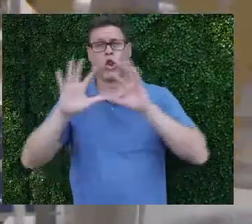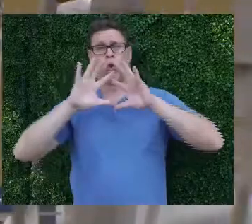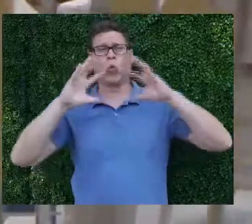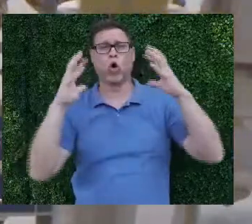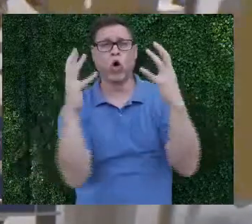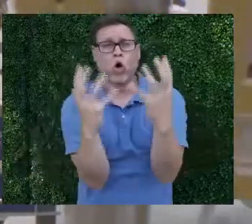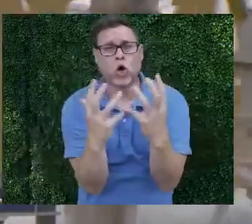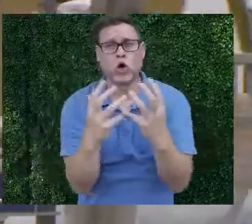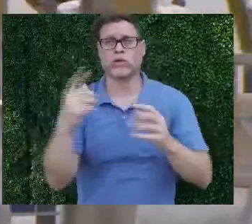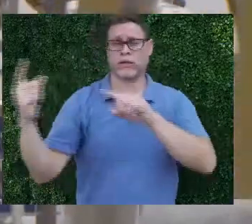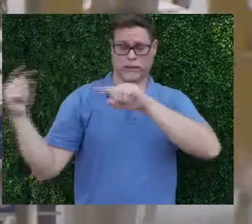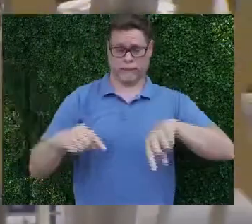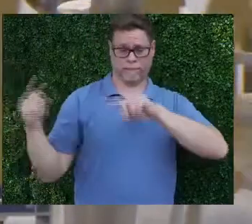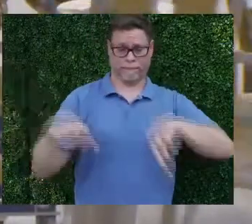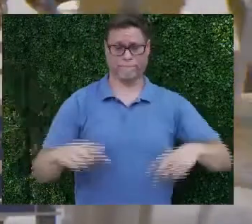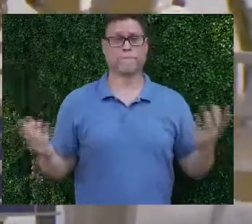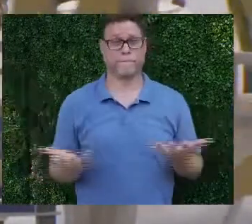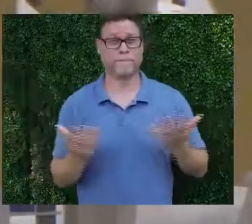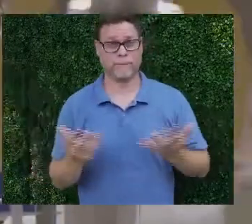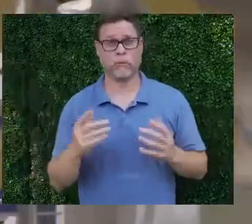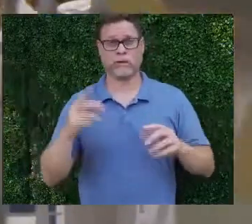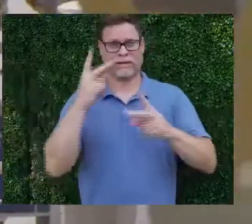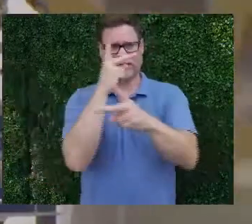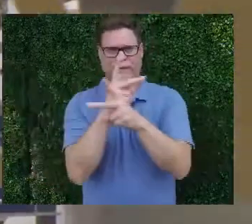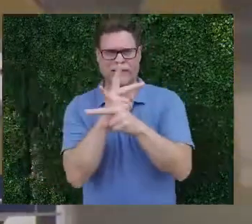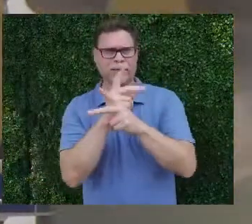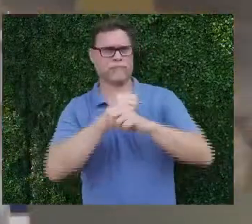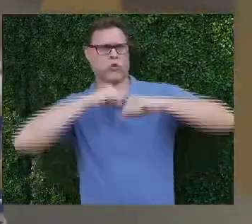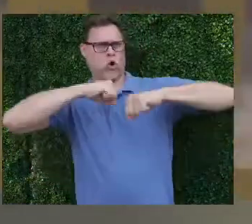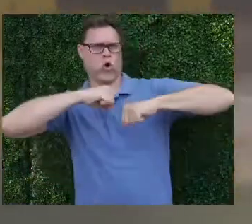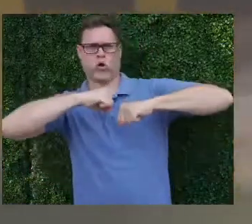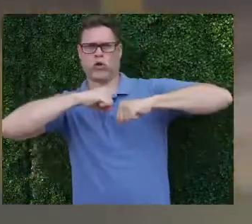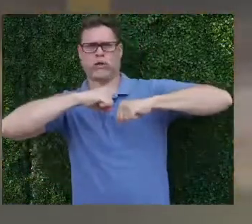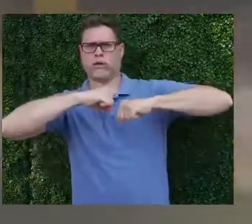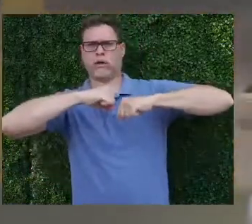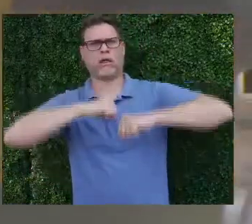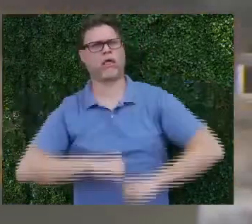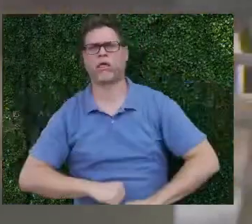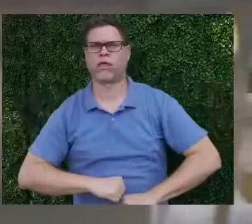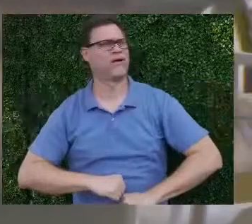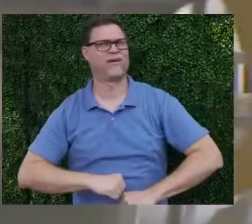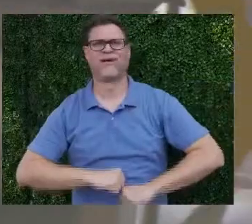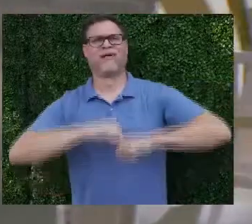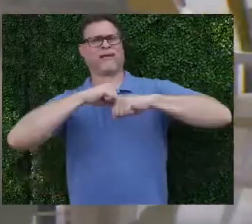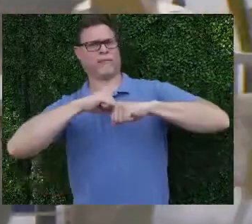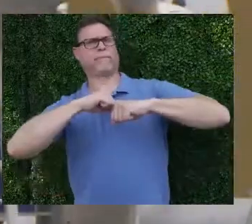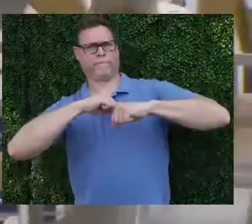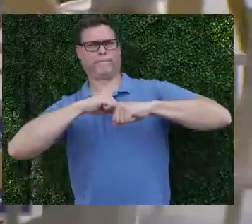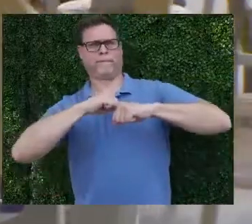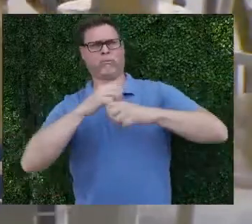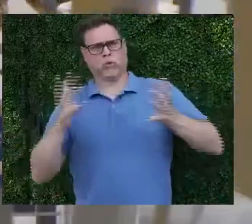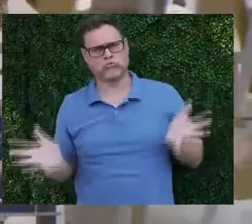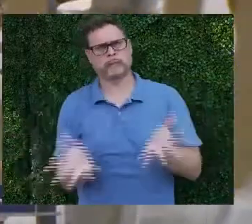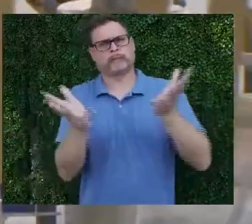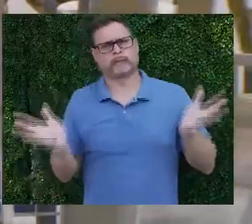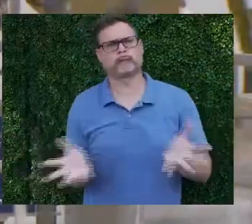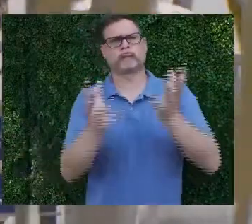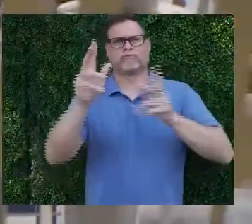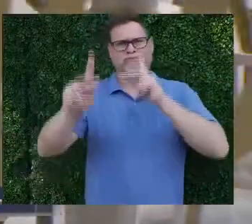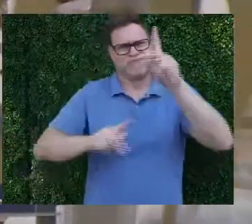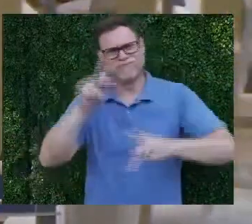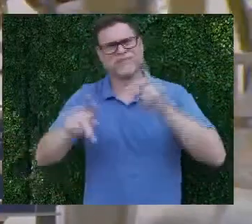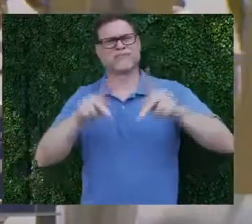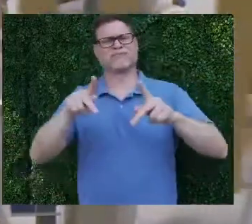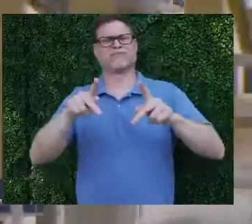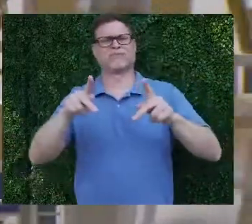venues like this. We need to keep our guard up. We can't let our guard down. And that's why we do encourage people in mass,